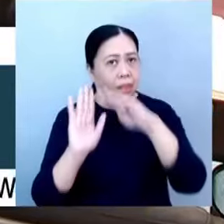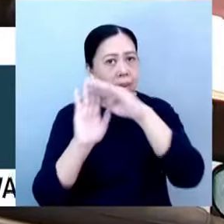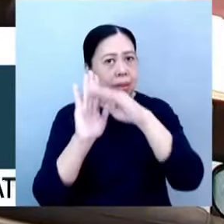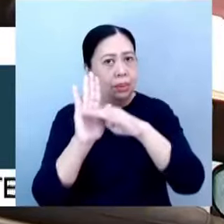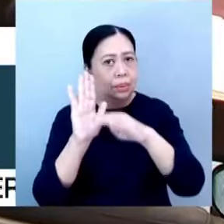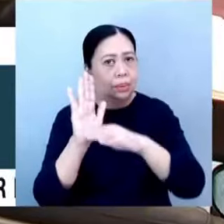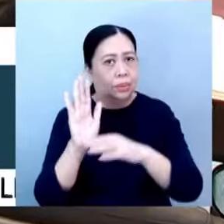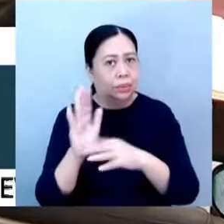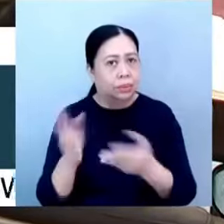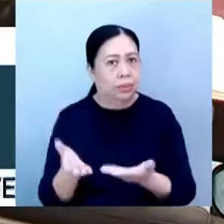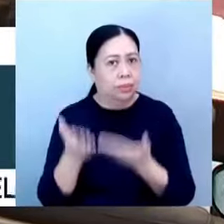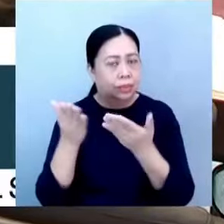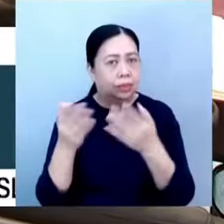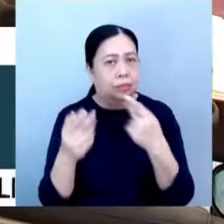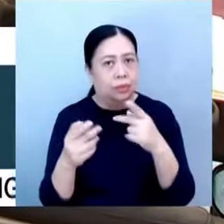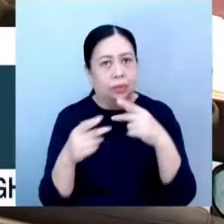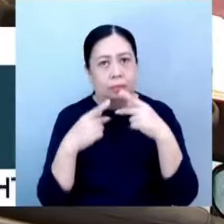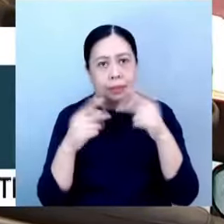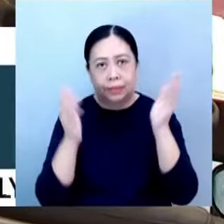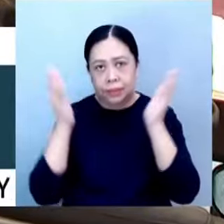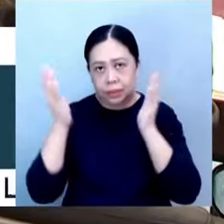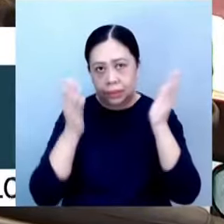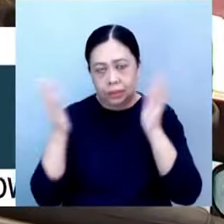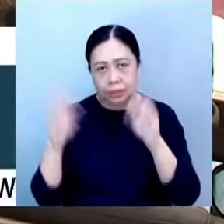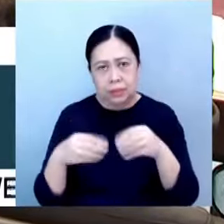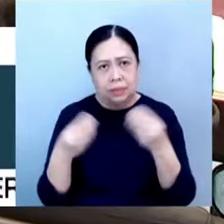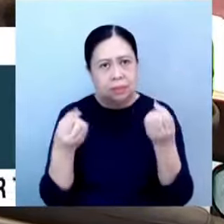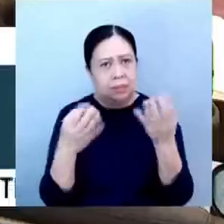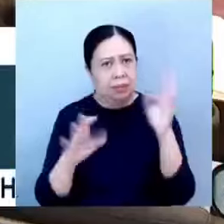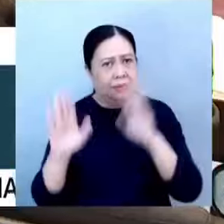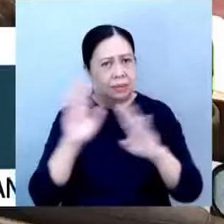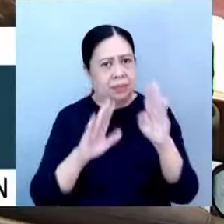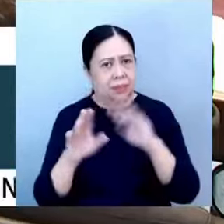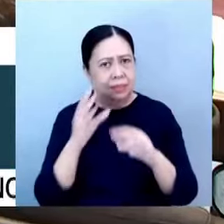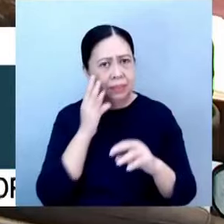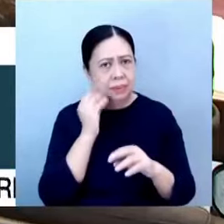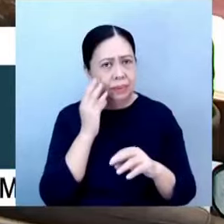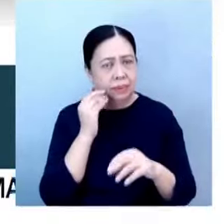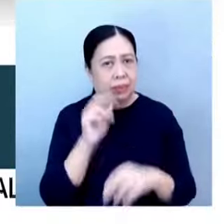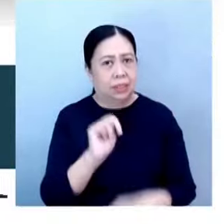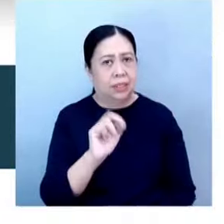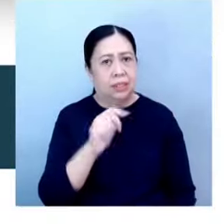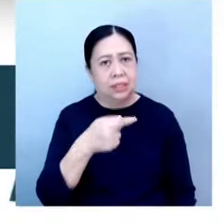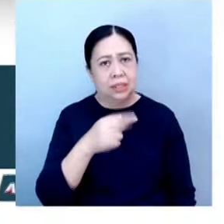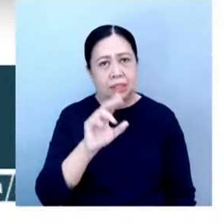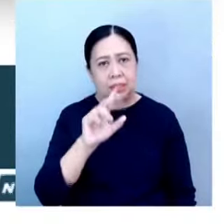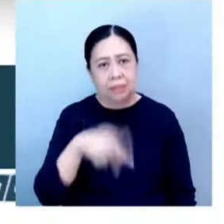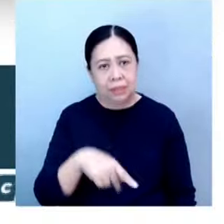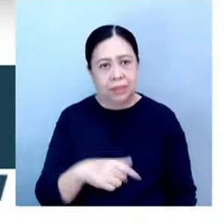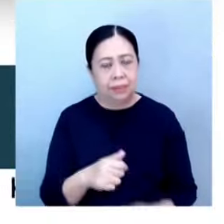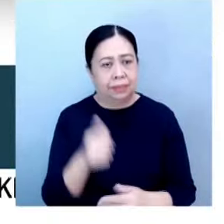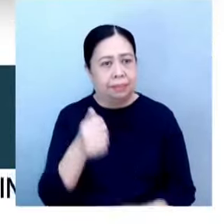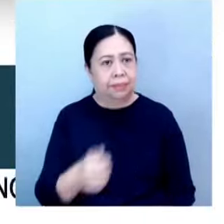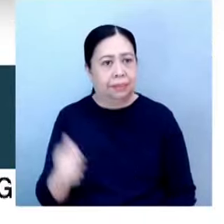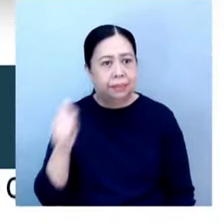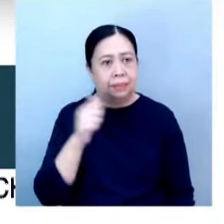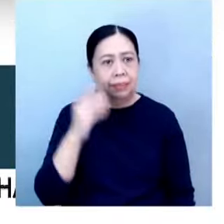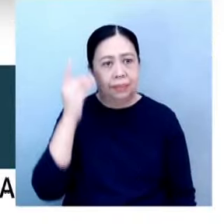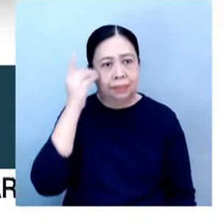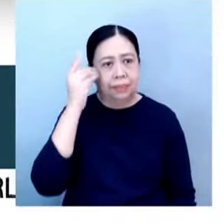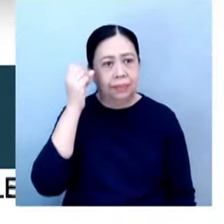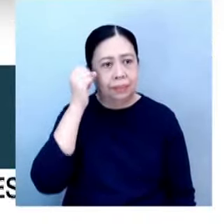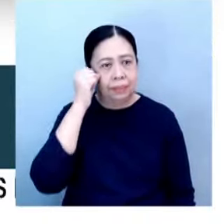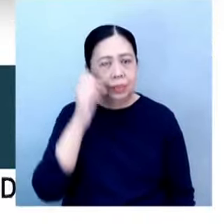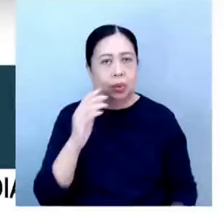provided for public services given the many problems we have had with NGCP. House Deputy Speaker David Suarez hopes